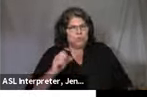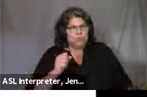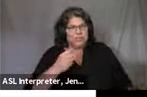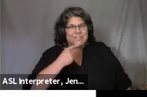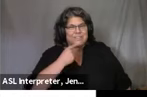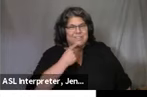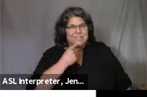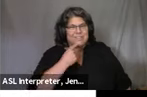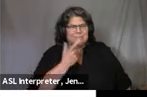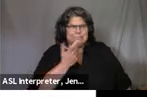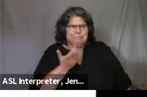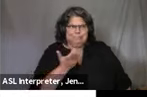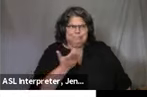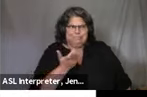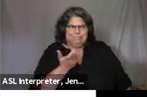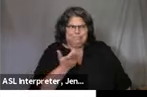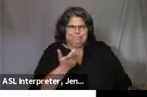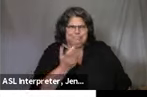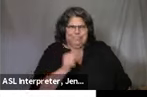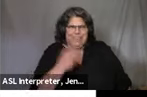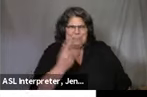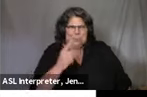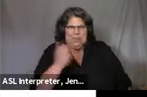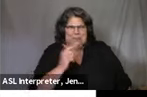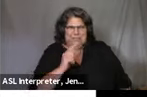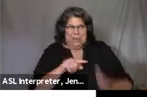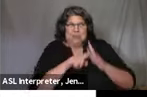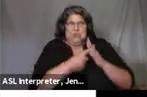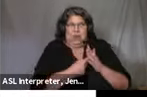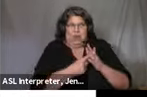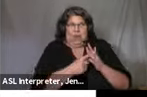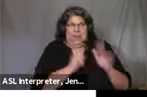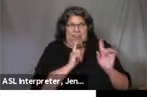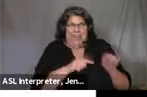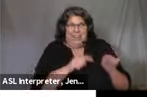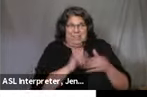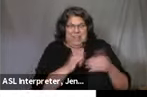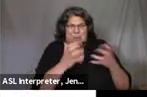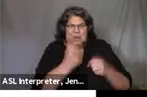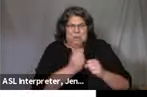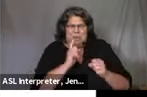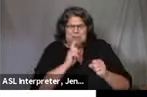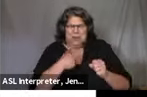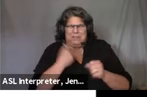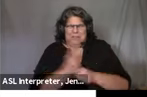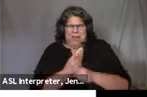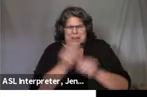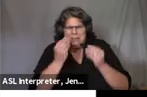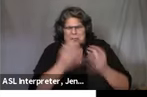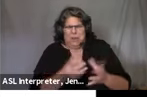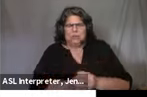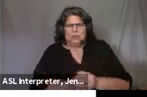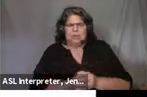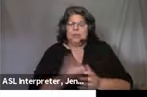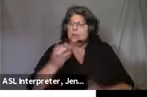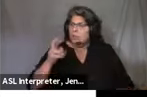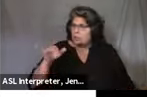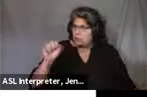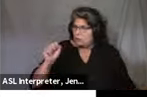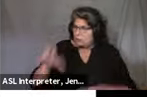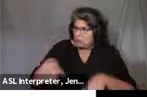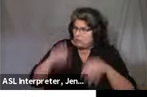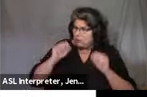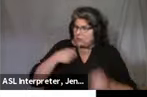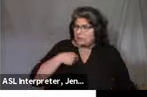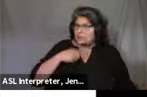Can anybody begin the answer to this question? I just want to make sure I'm on the right path here. Chris, do you want me to take it? This is